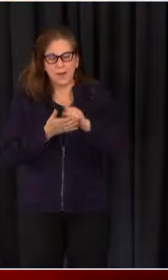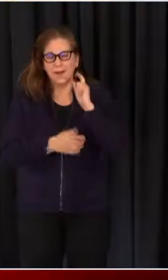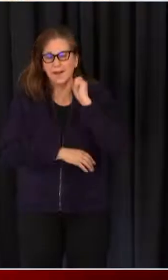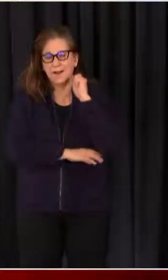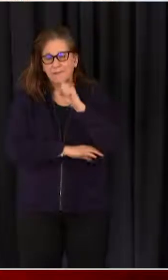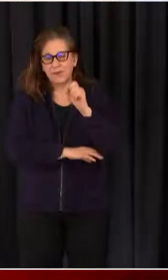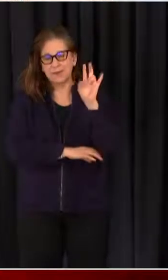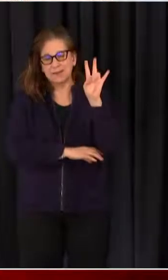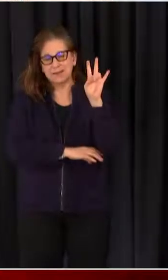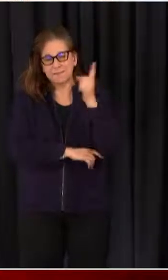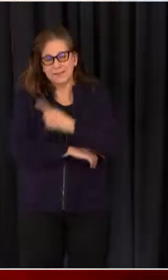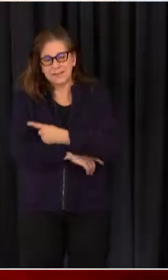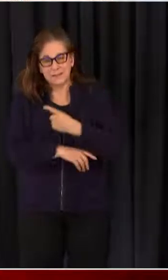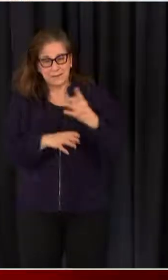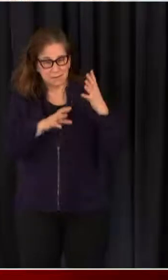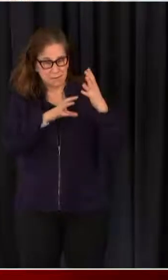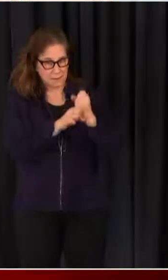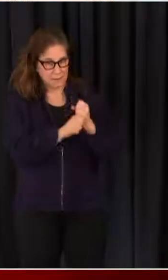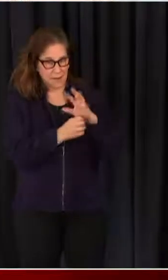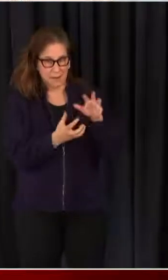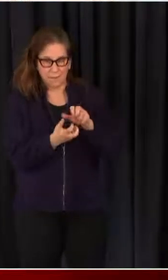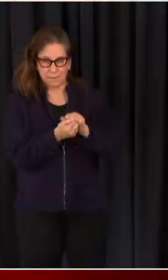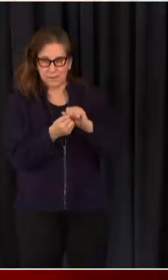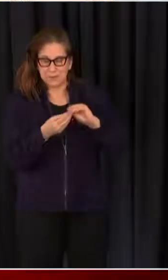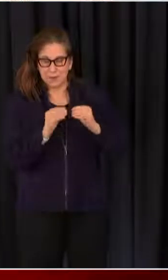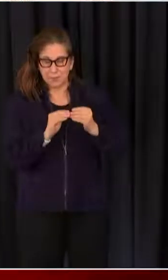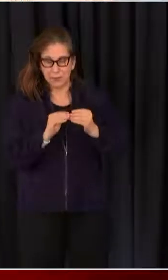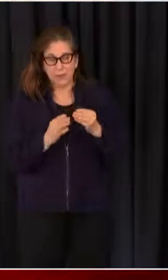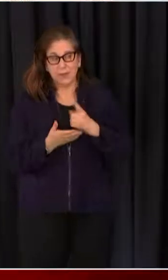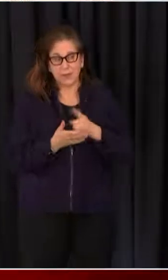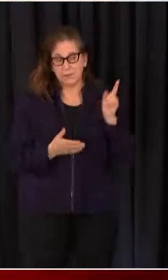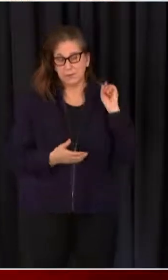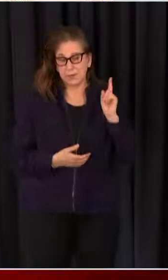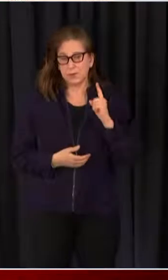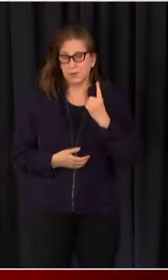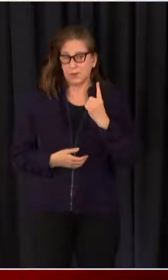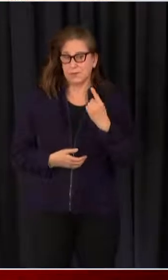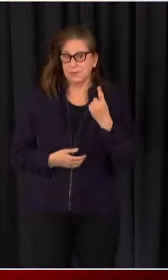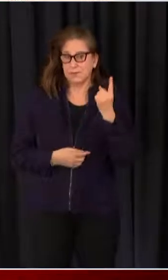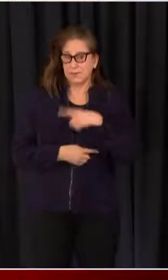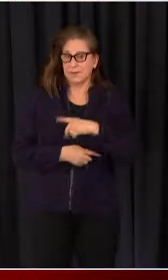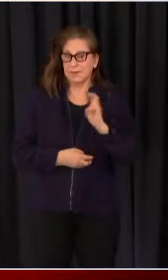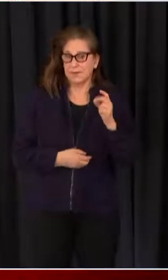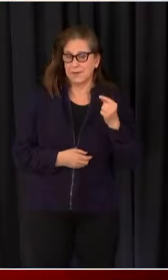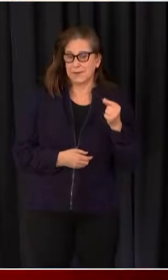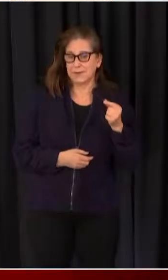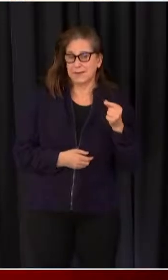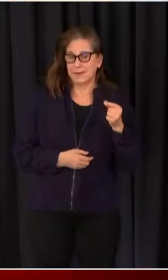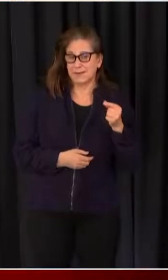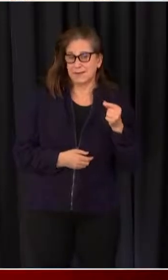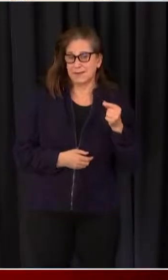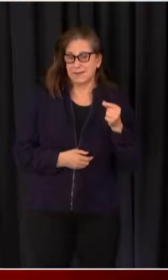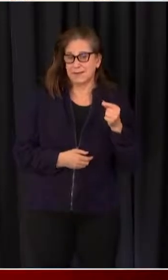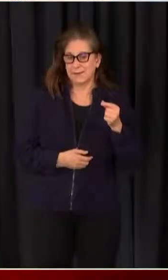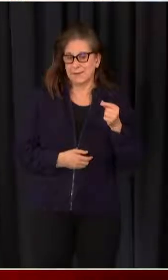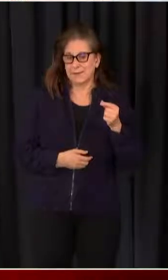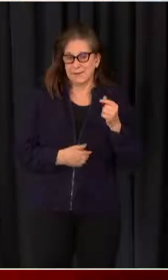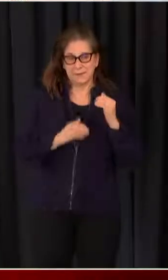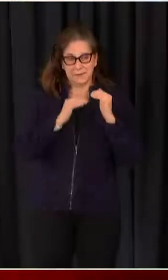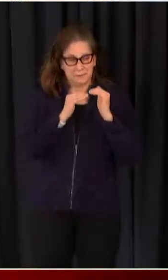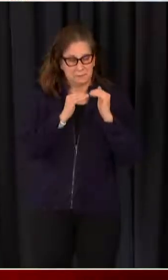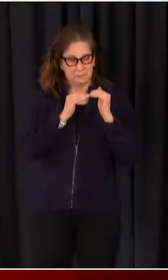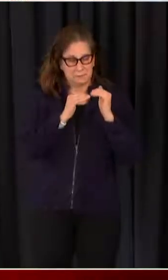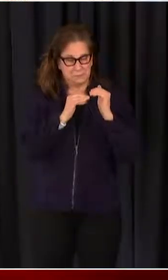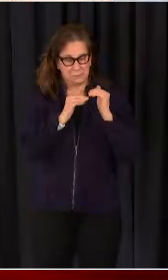also, it was green for I think 1 day last week, and it is slightly above the green